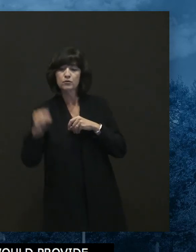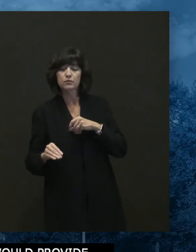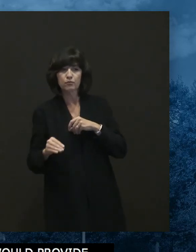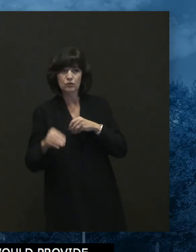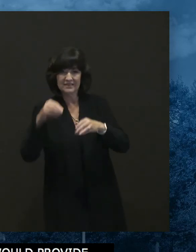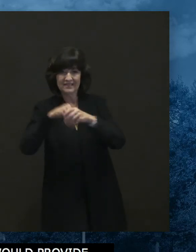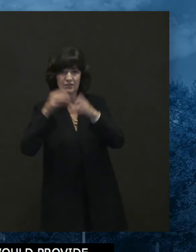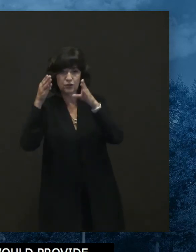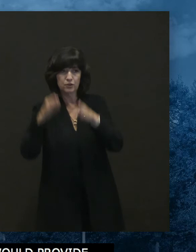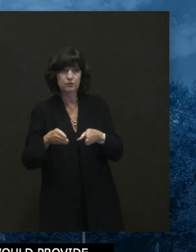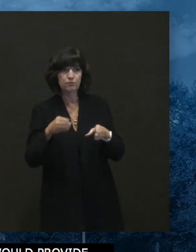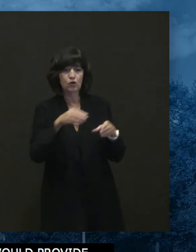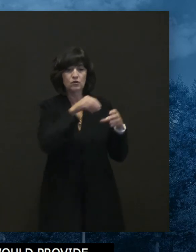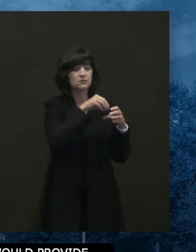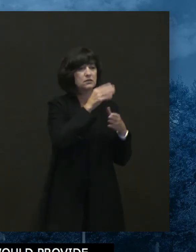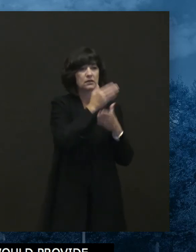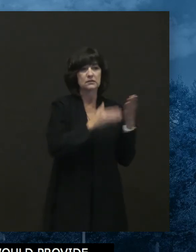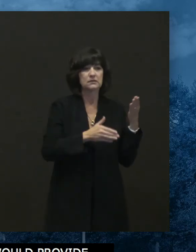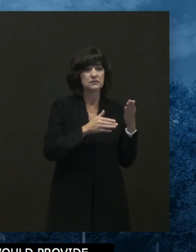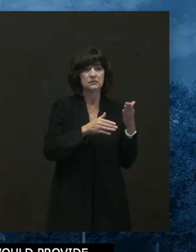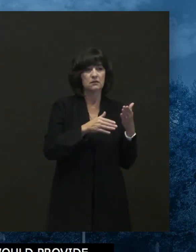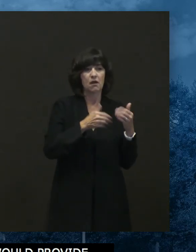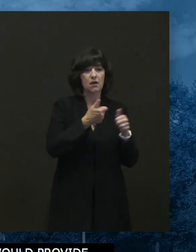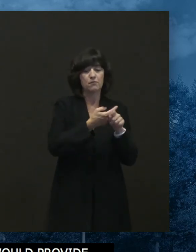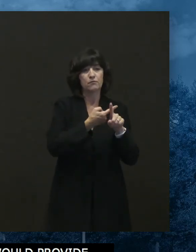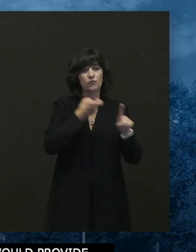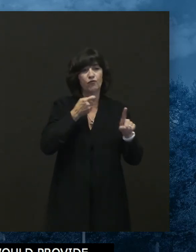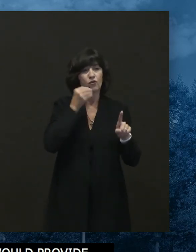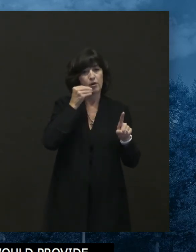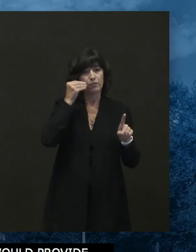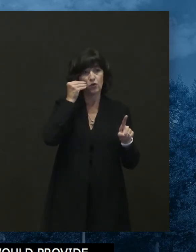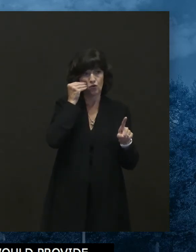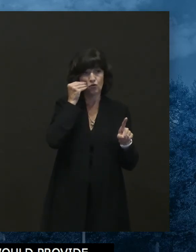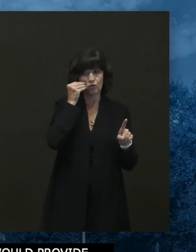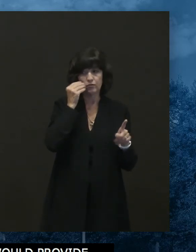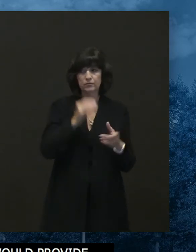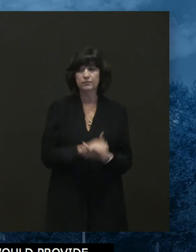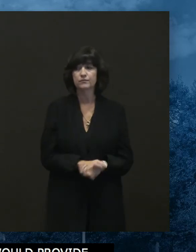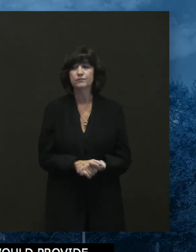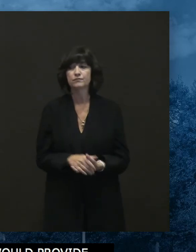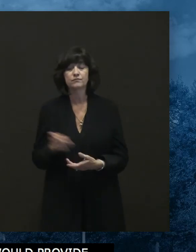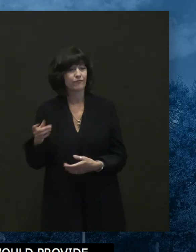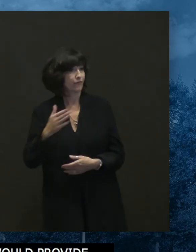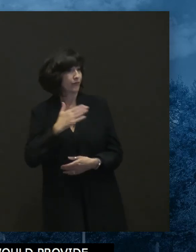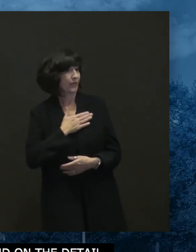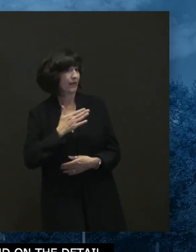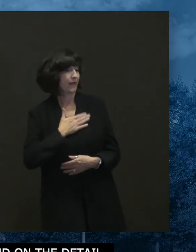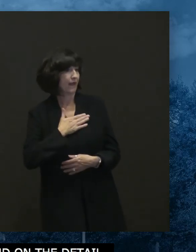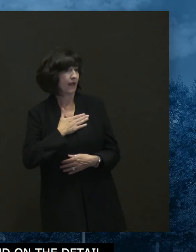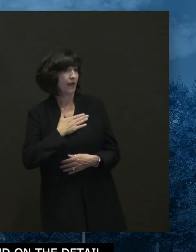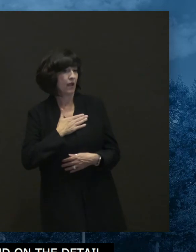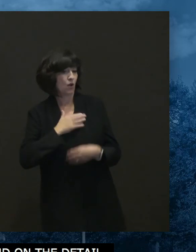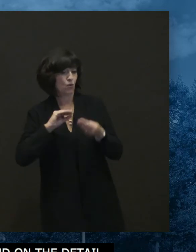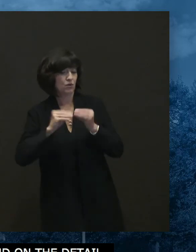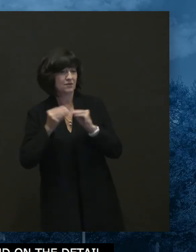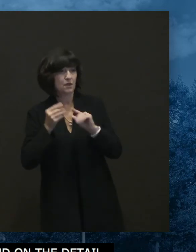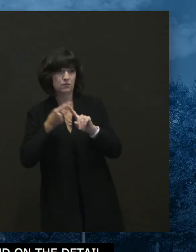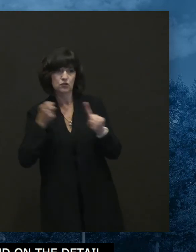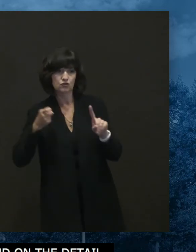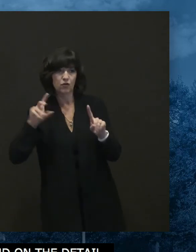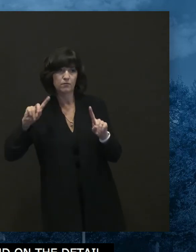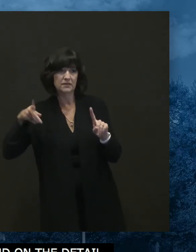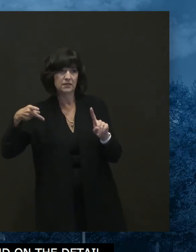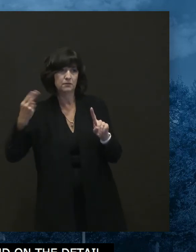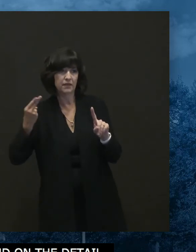on the detail of the data that the state is making available? We get our data from DPH, so I